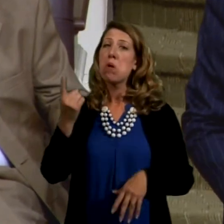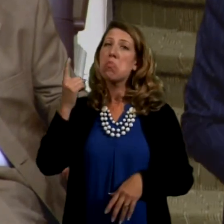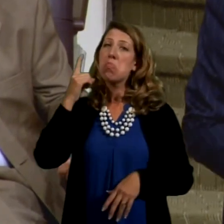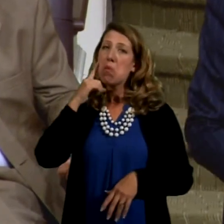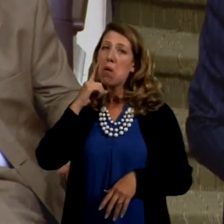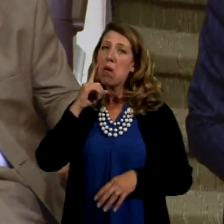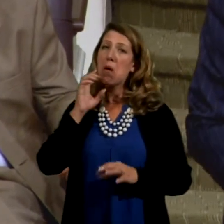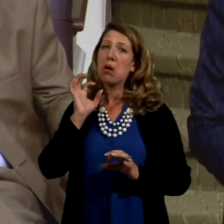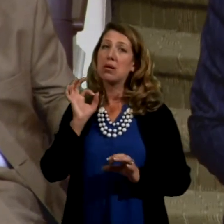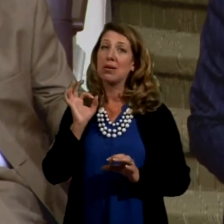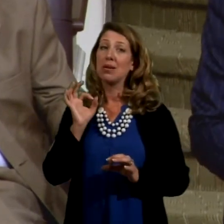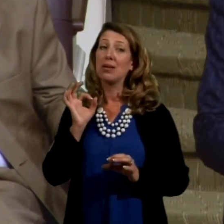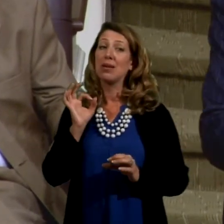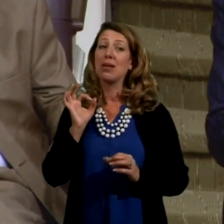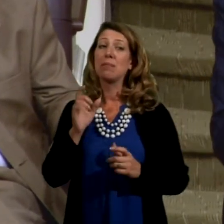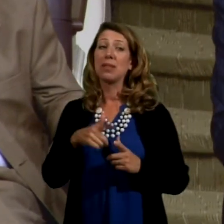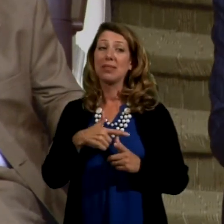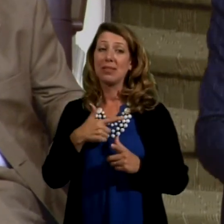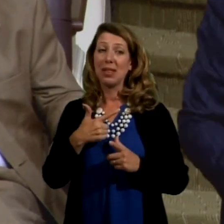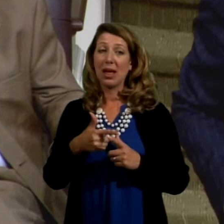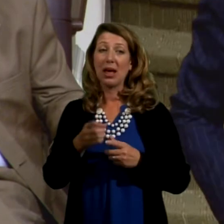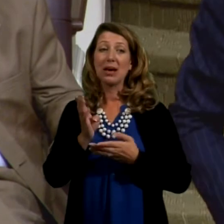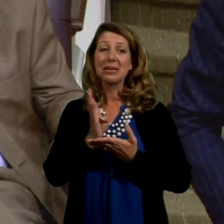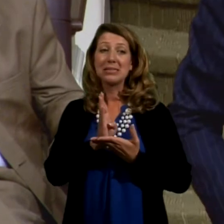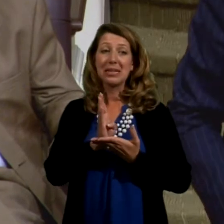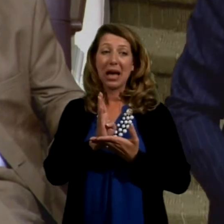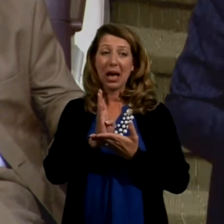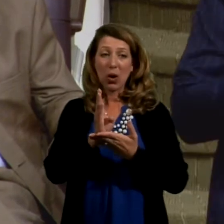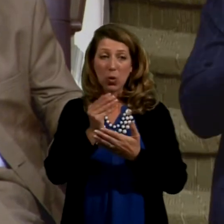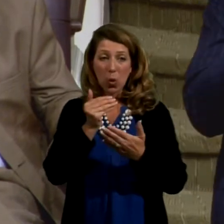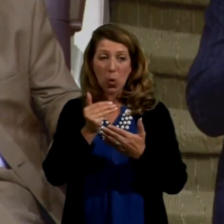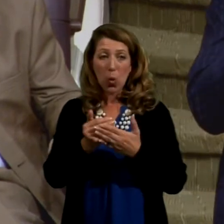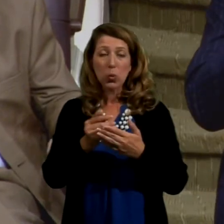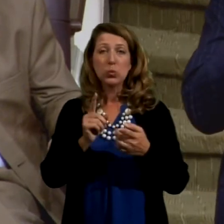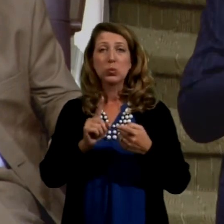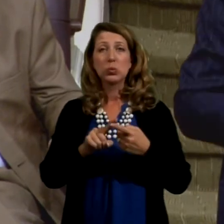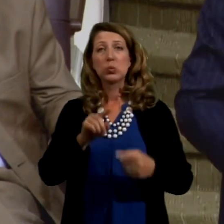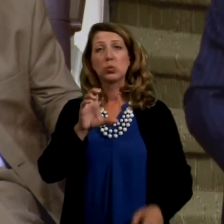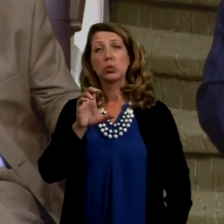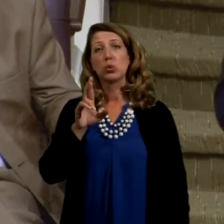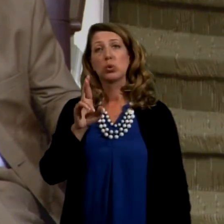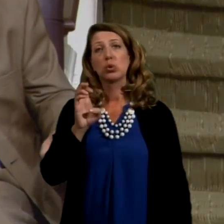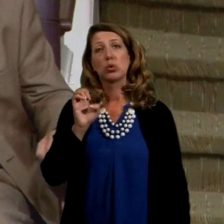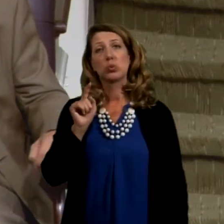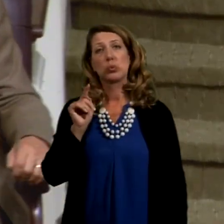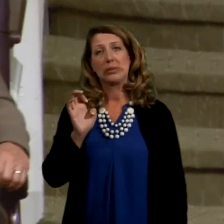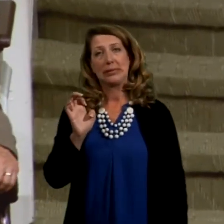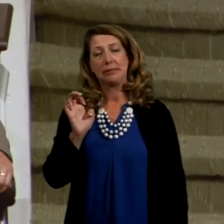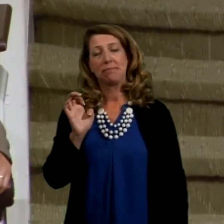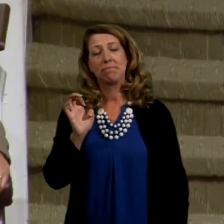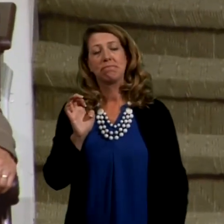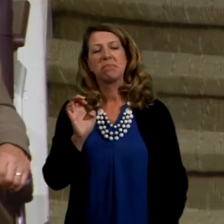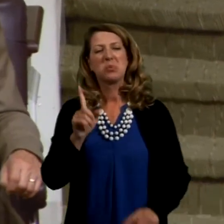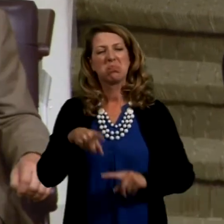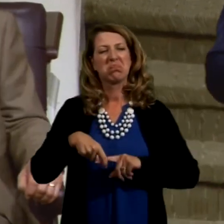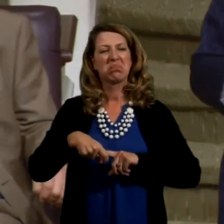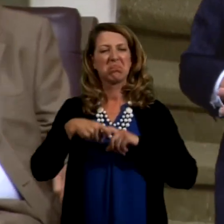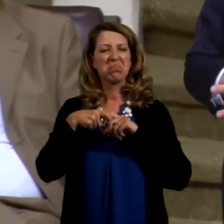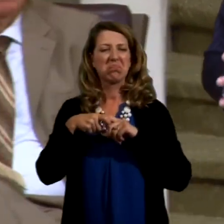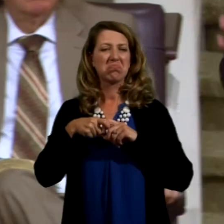purpose, loosing thence, they sailed close by Crete. I want to talk to you just for a few moments. We'll stop with